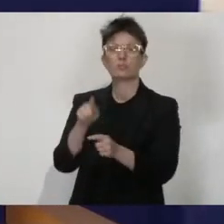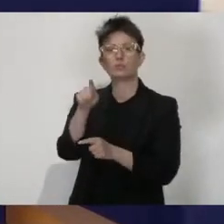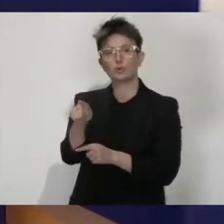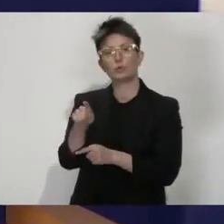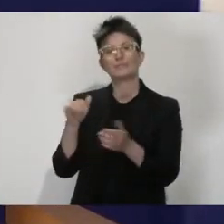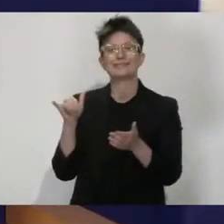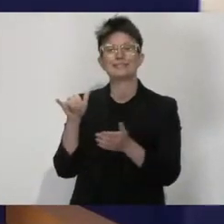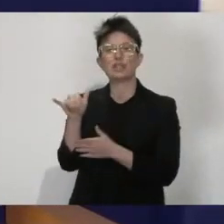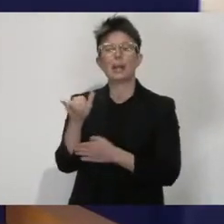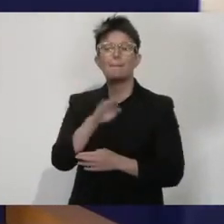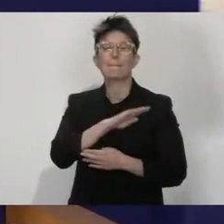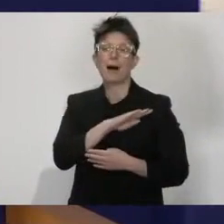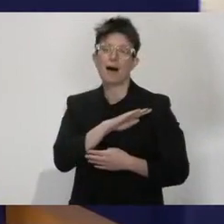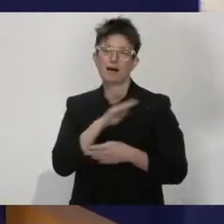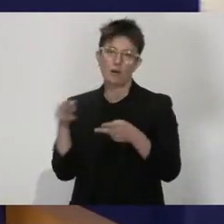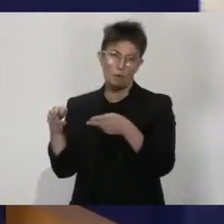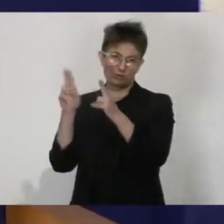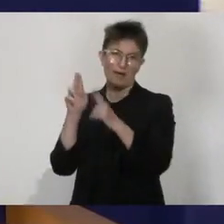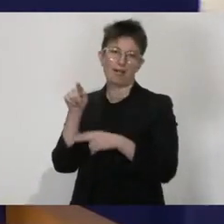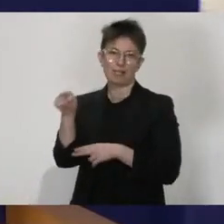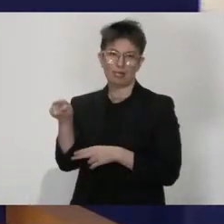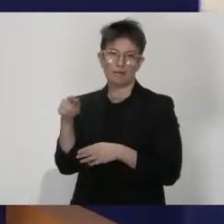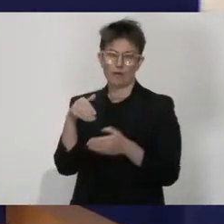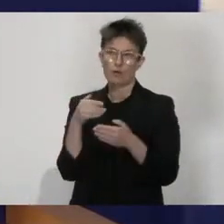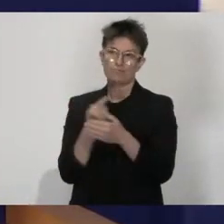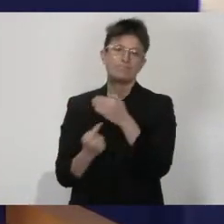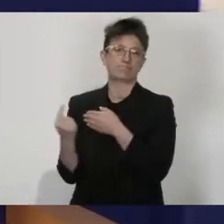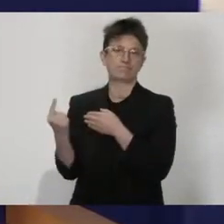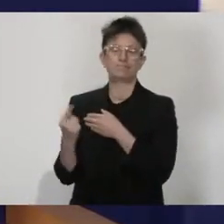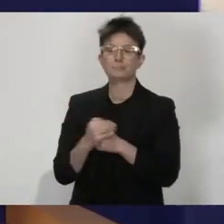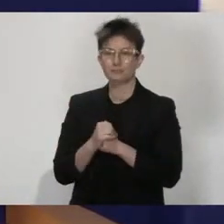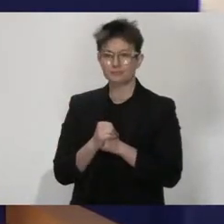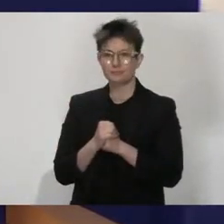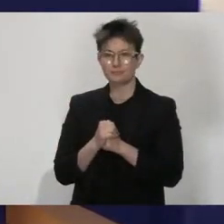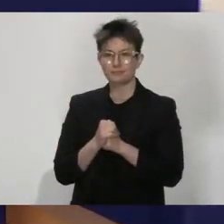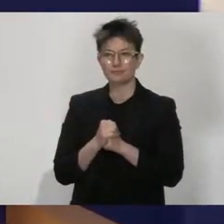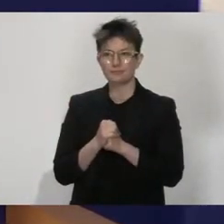By this morning, our contact tracing team had identified